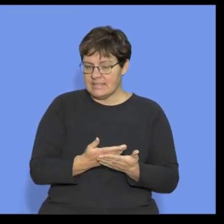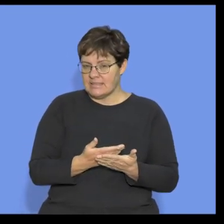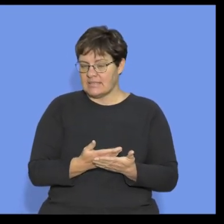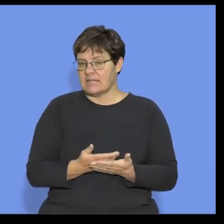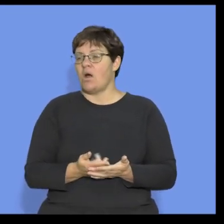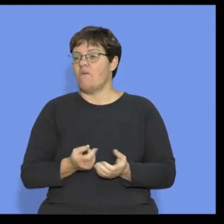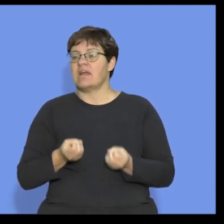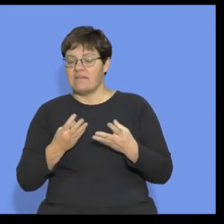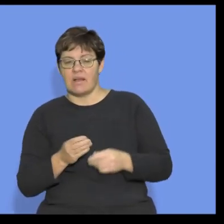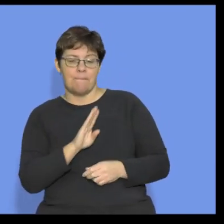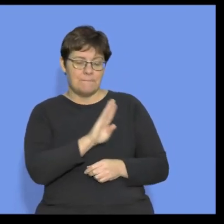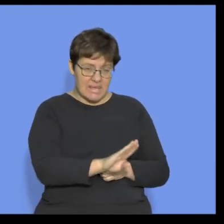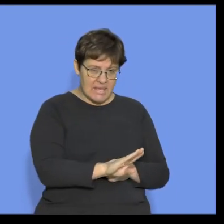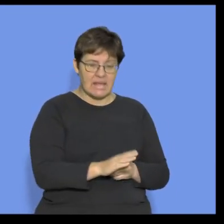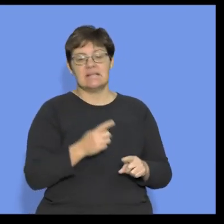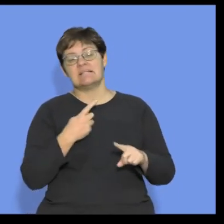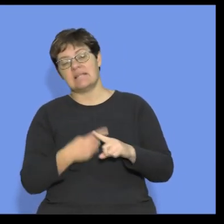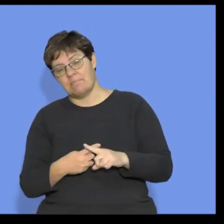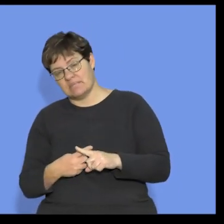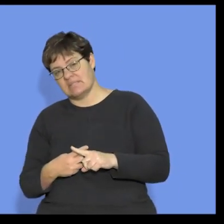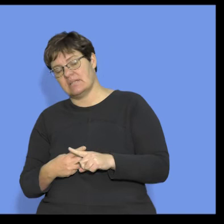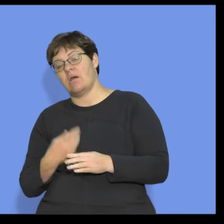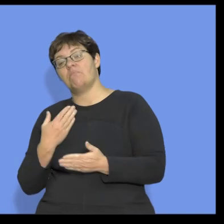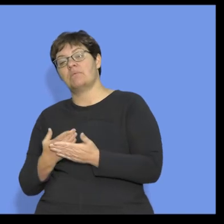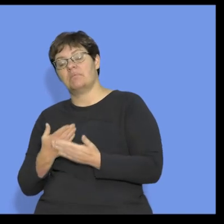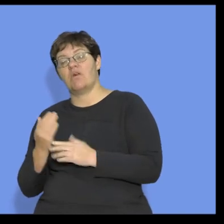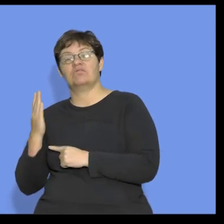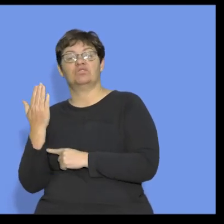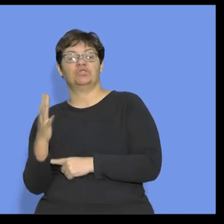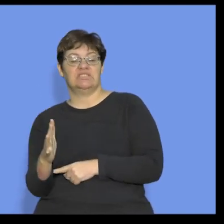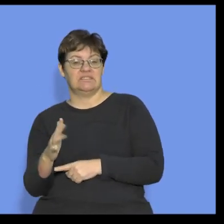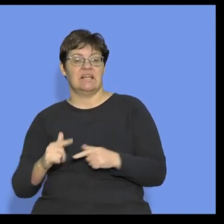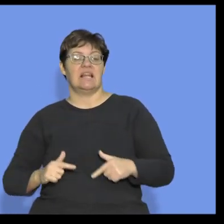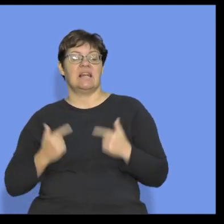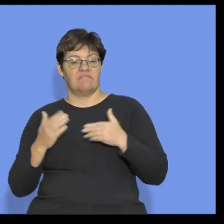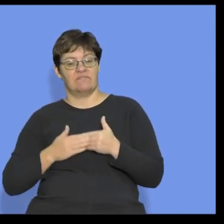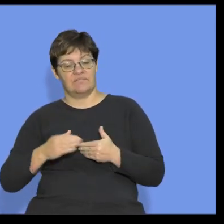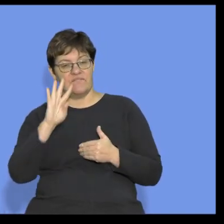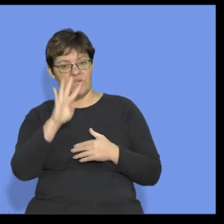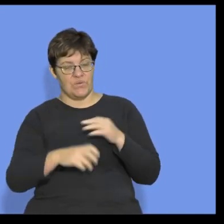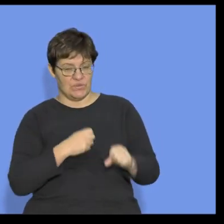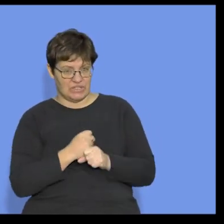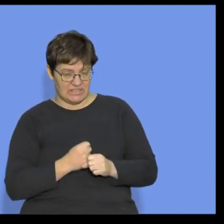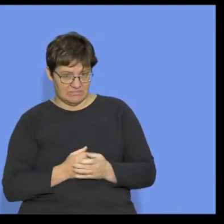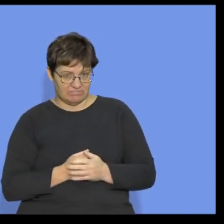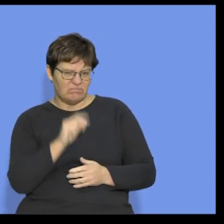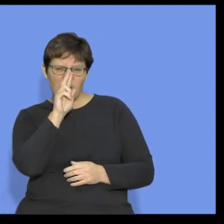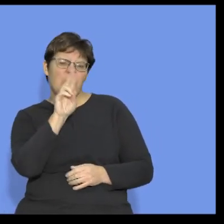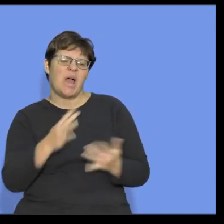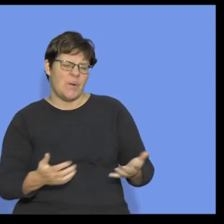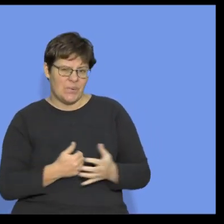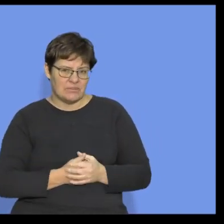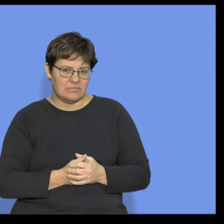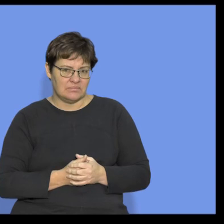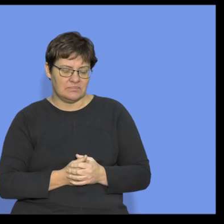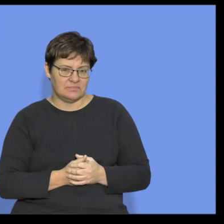probability of given treatment B multiplied by the probability of tree living beyond 4 years. Let's see what it looks like.